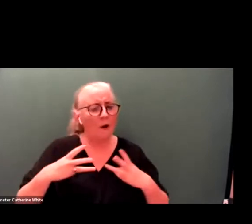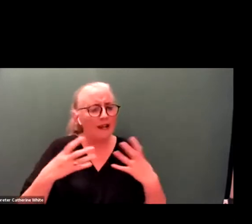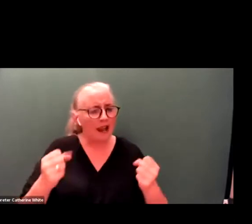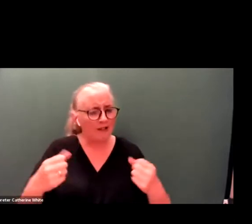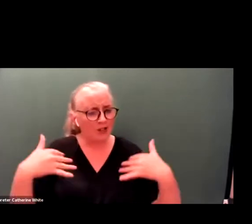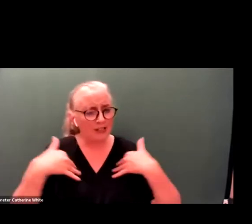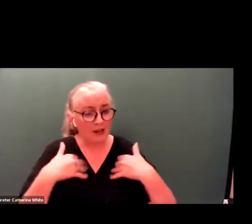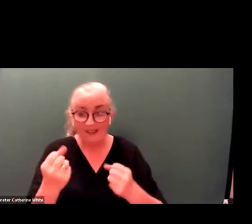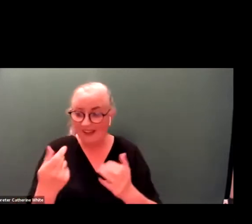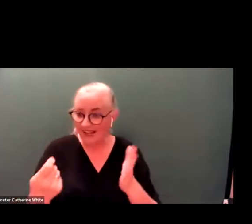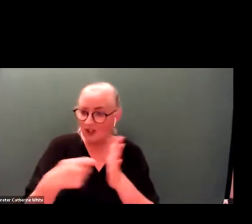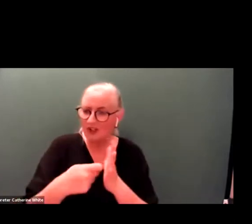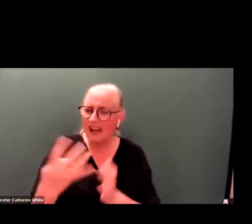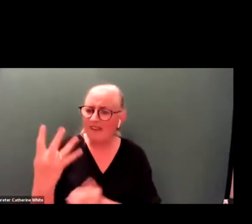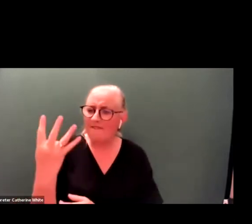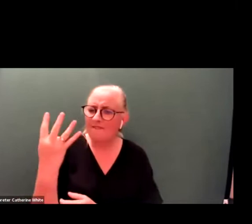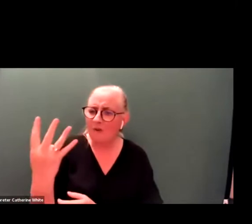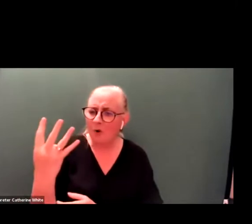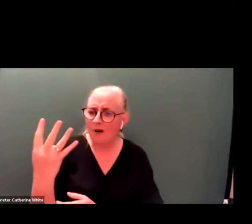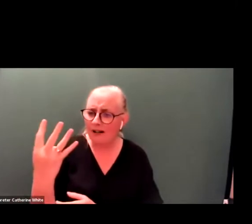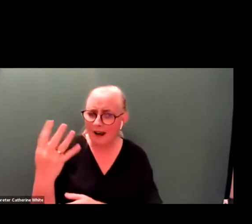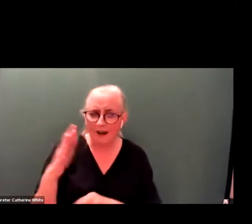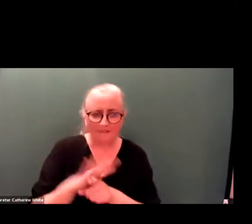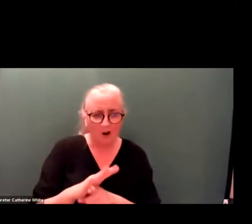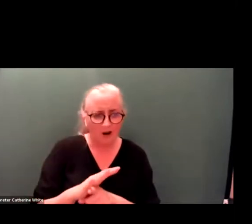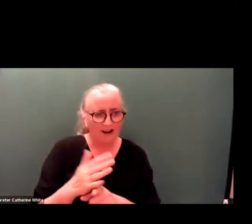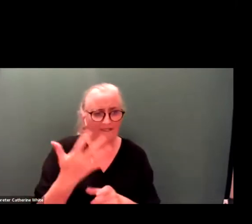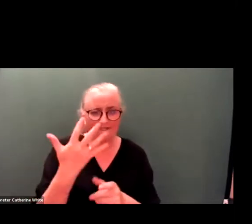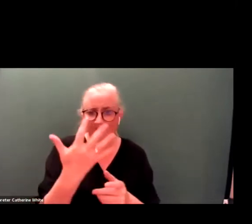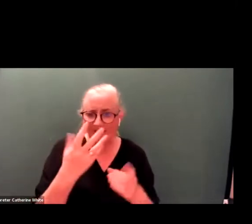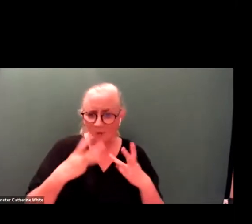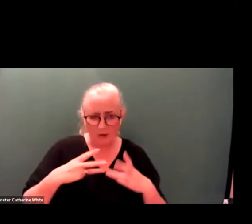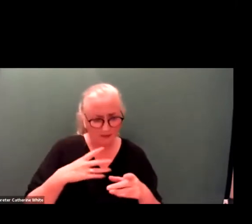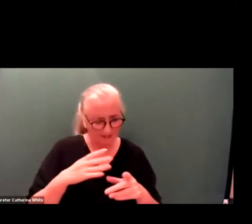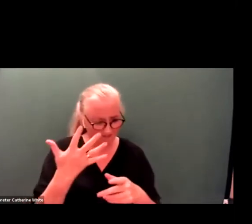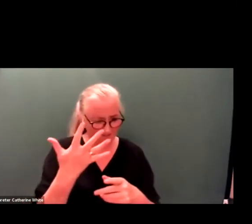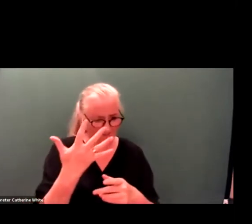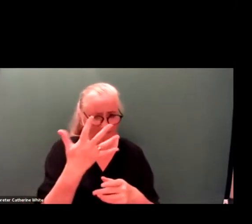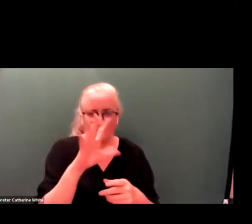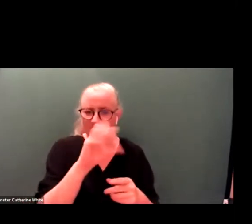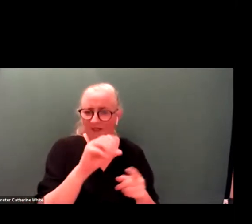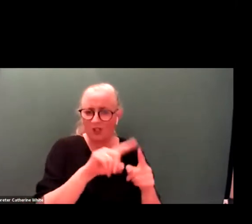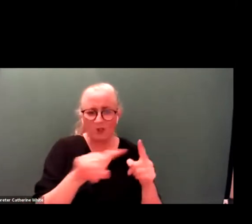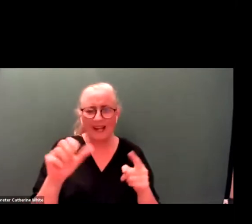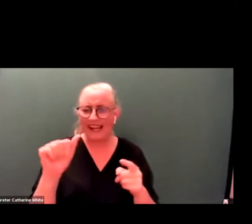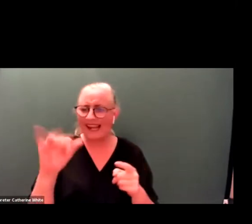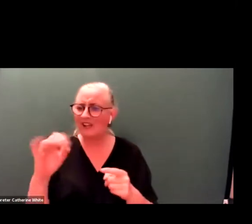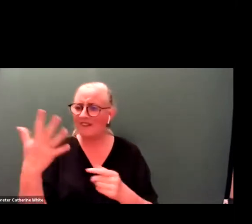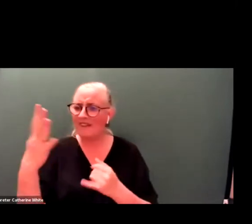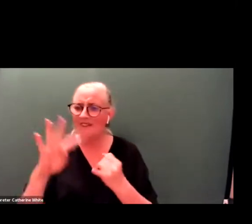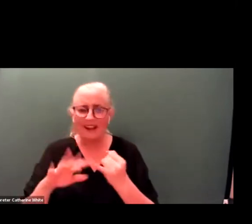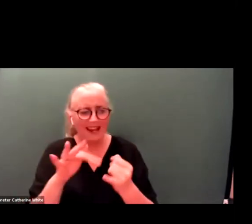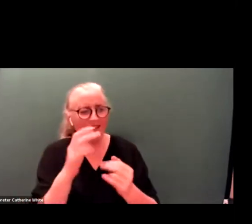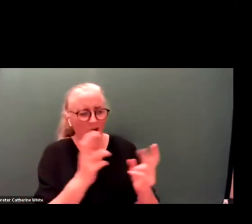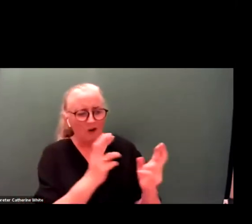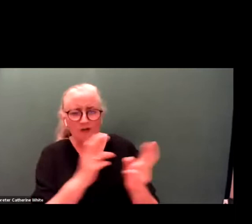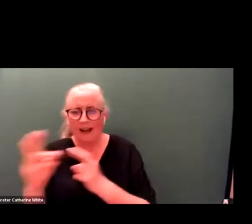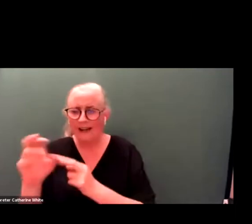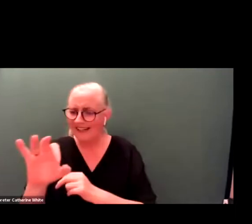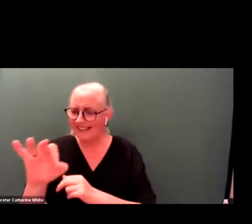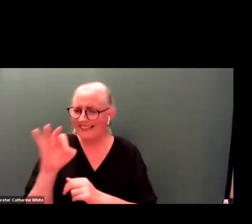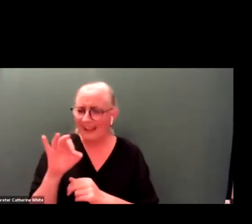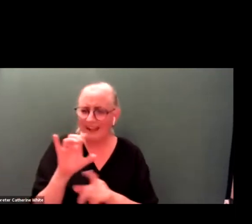additional 4 cases of breast cancer per 1,000 women aged 50 to 59 taking continuous combined HRT. So